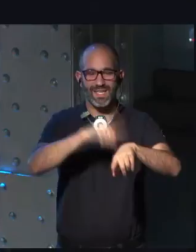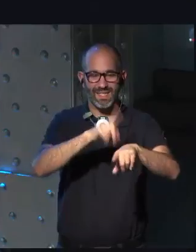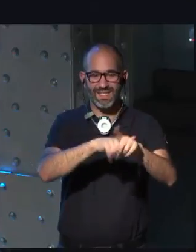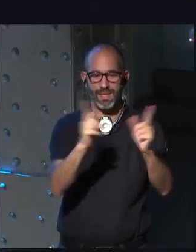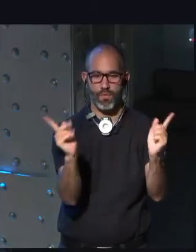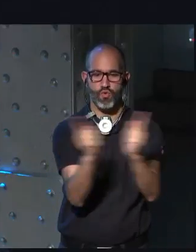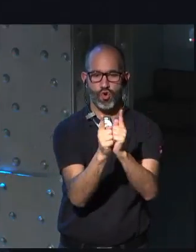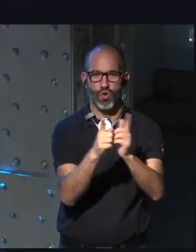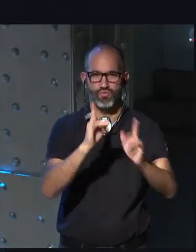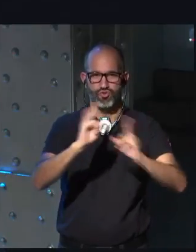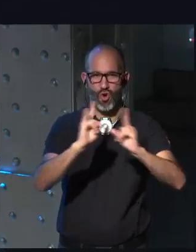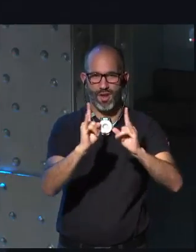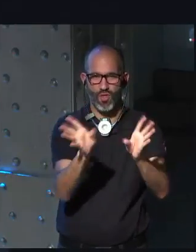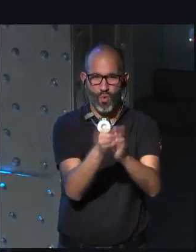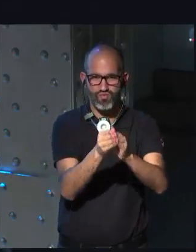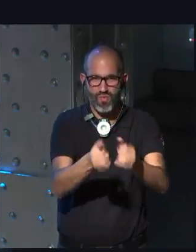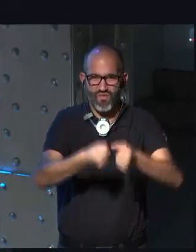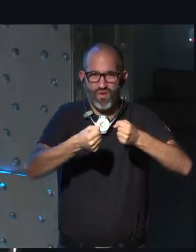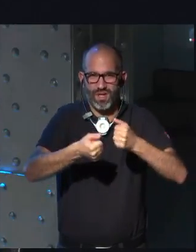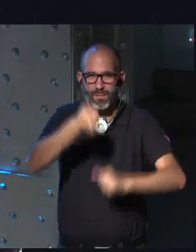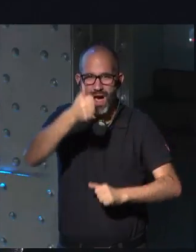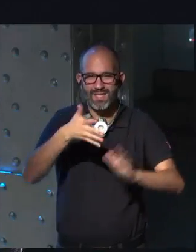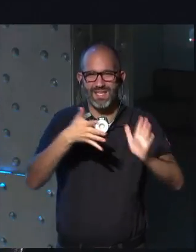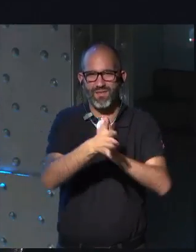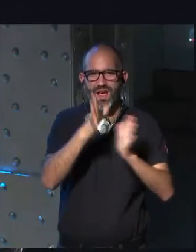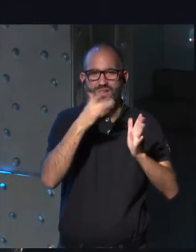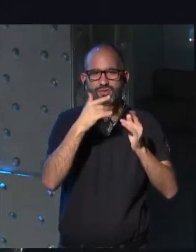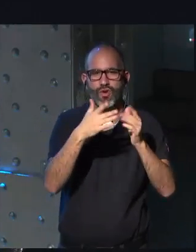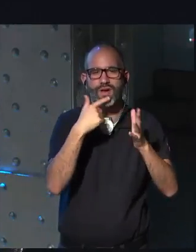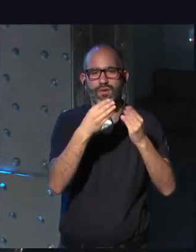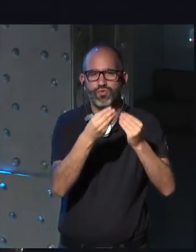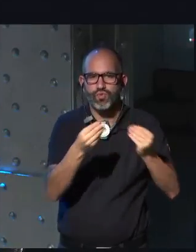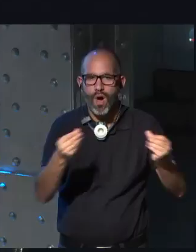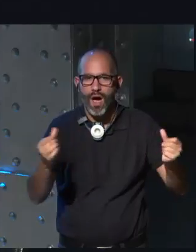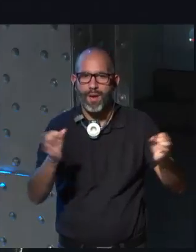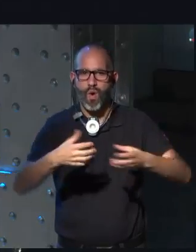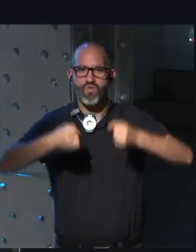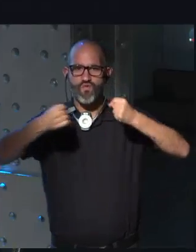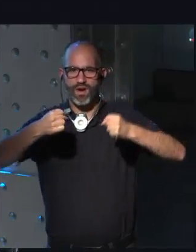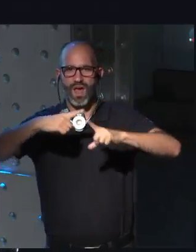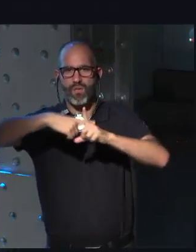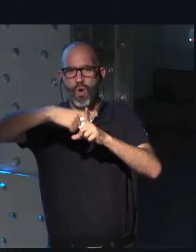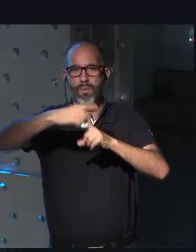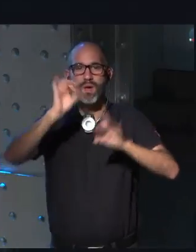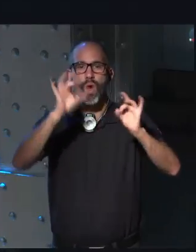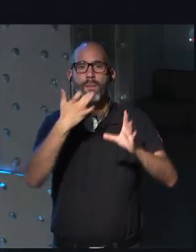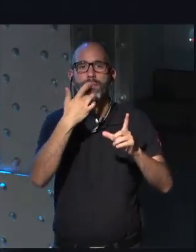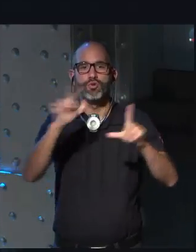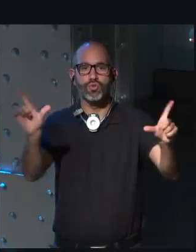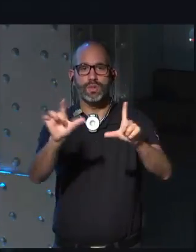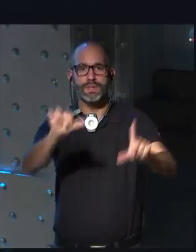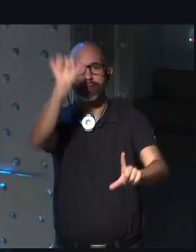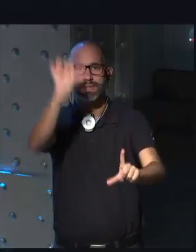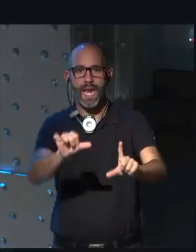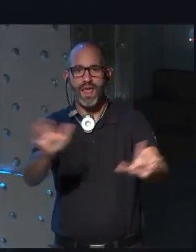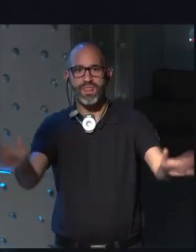the recording and the loudest part of the recording. The reason that when, for example, if you're watching TV and the commercial comes on and the sound seems to jump up, is